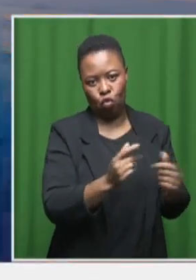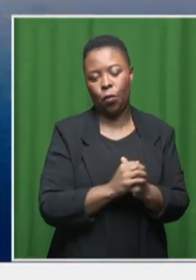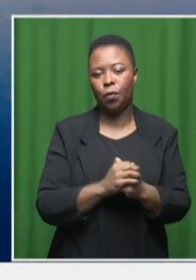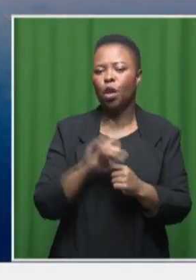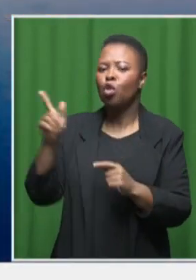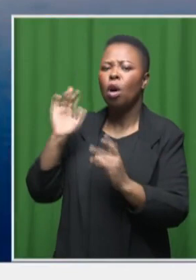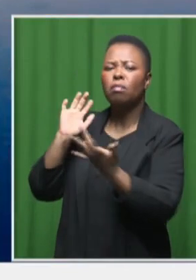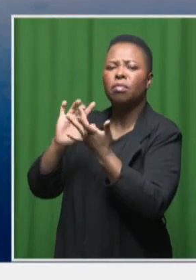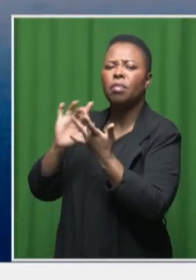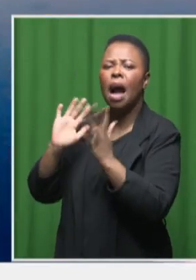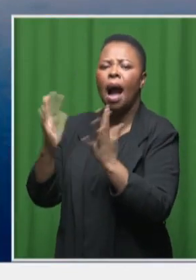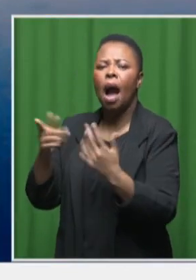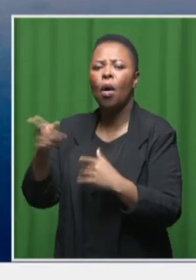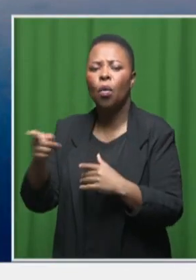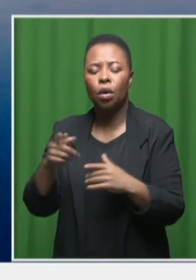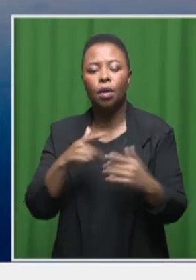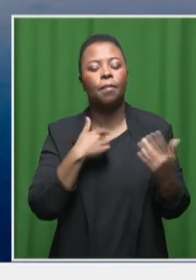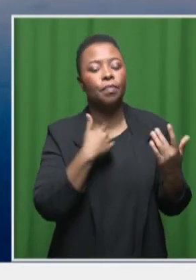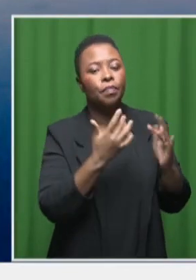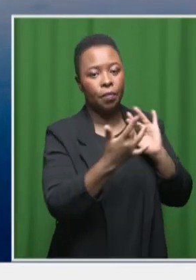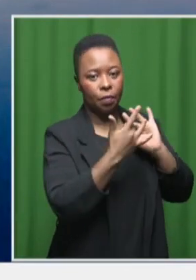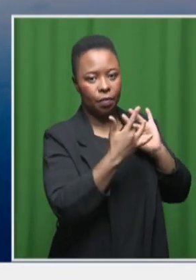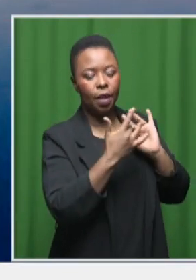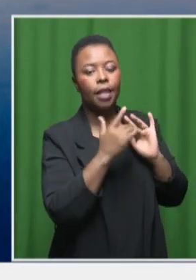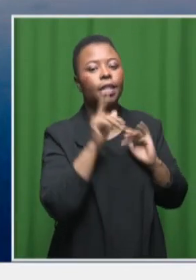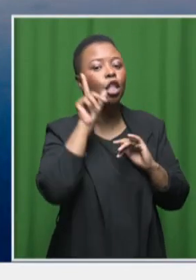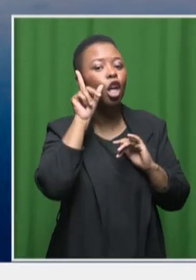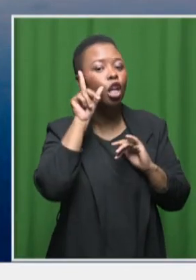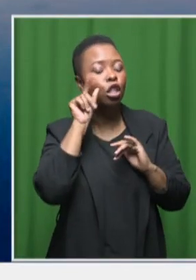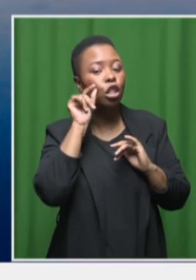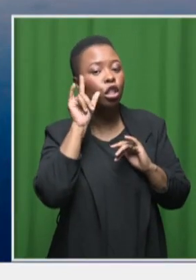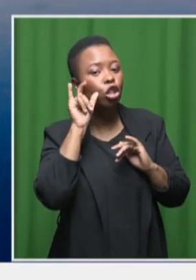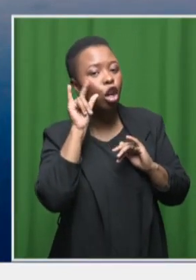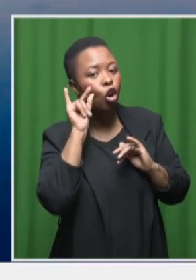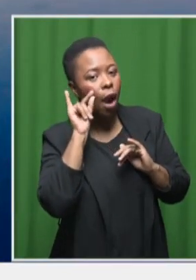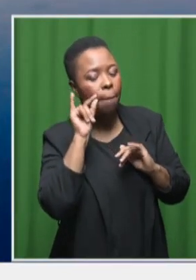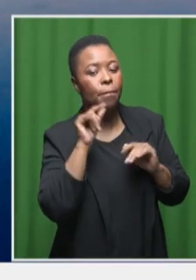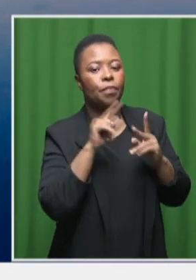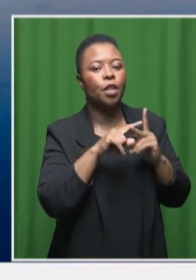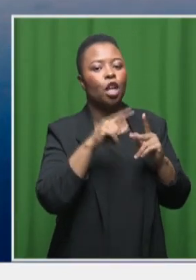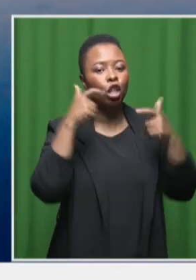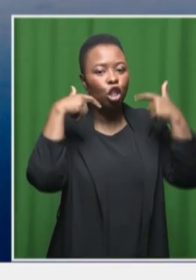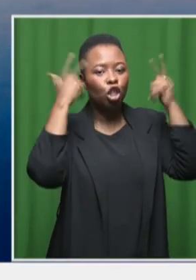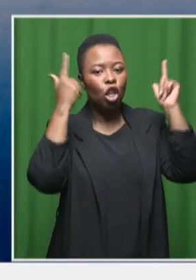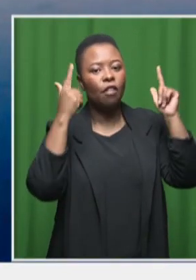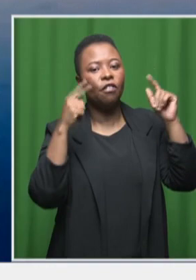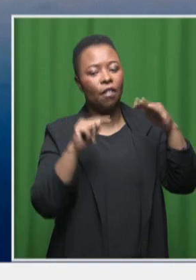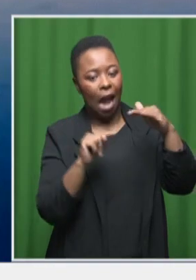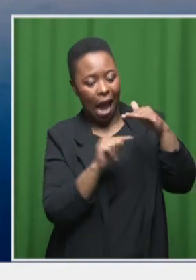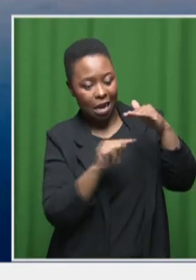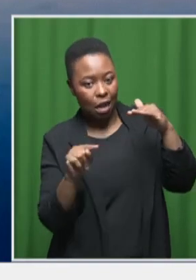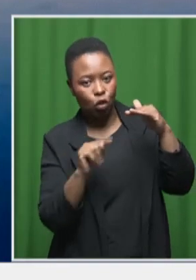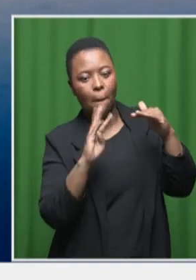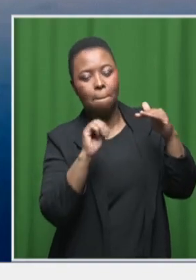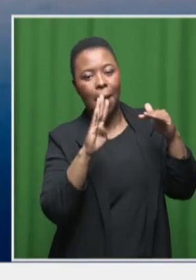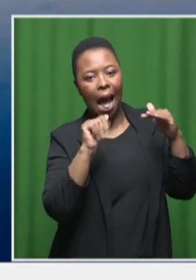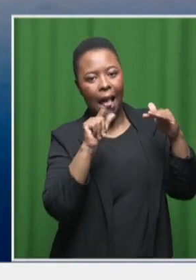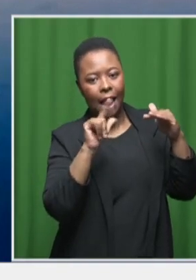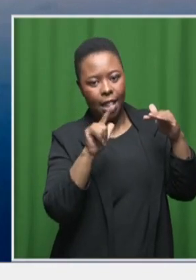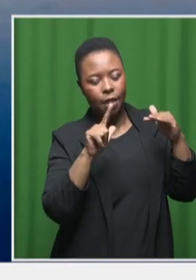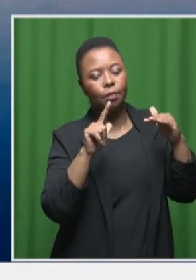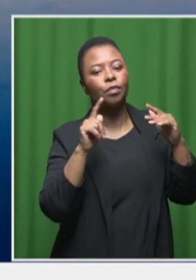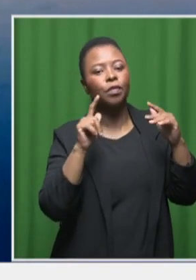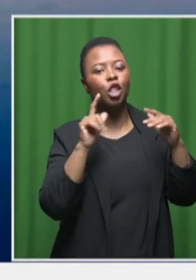can get hold of me on Instagram. It is chef_Mbali_ the kitchen queen. All